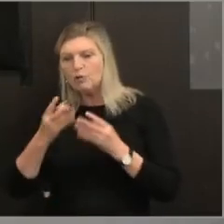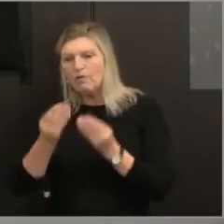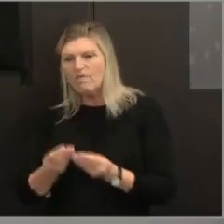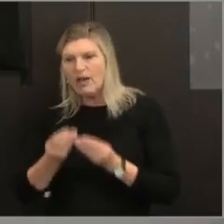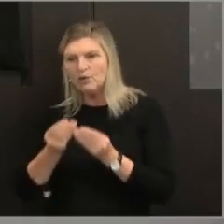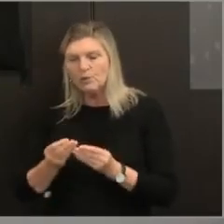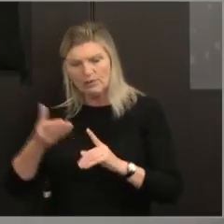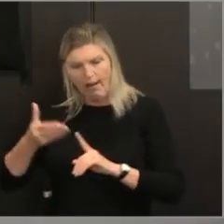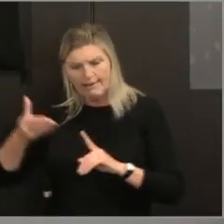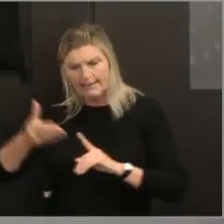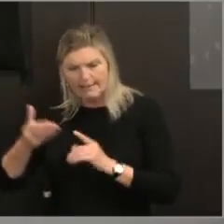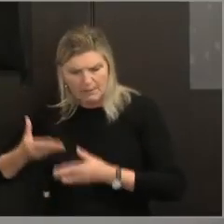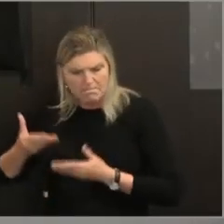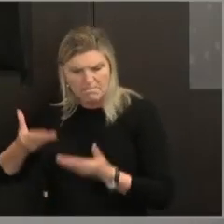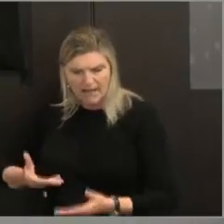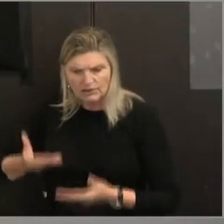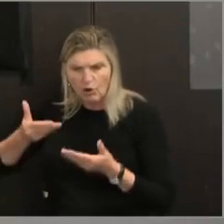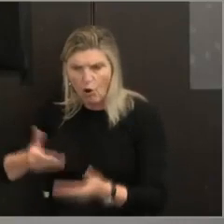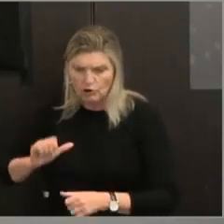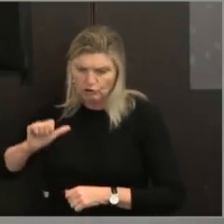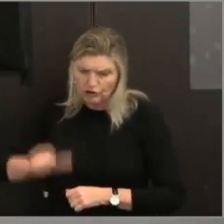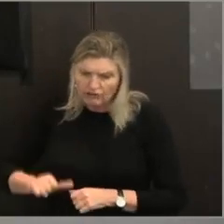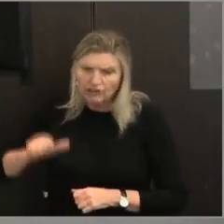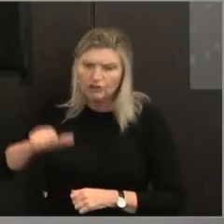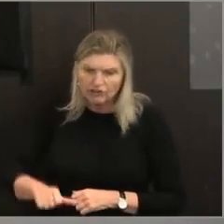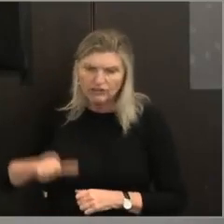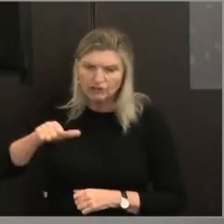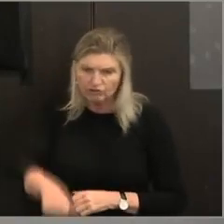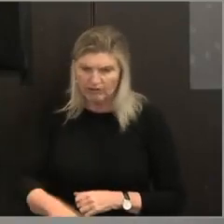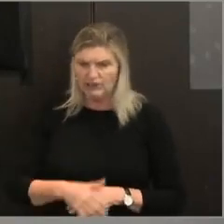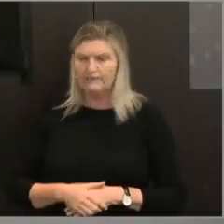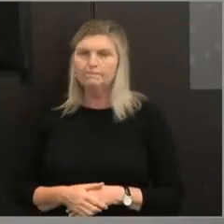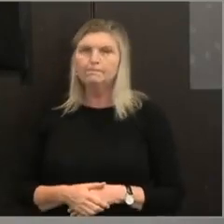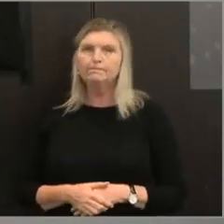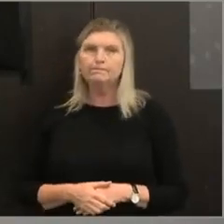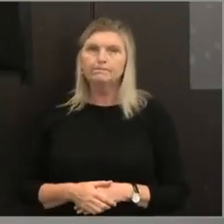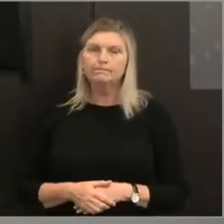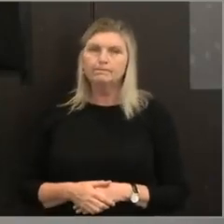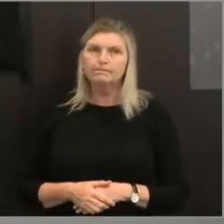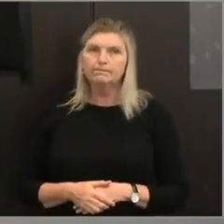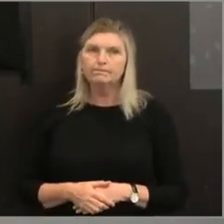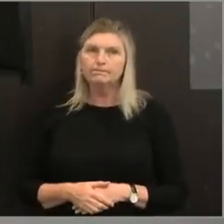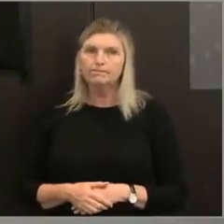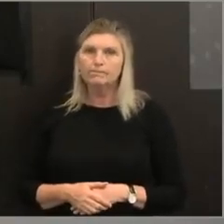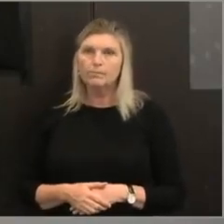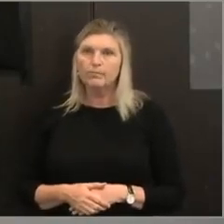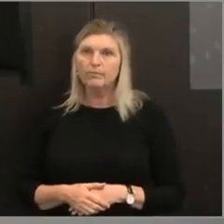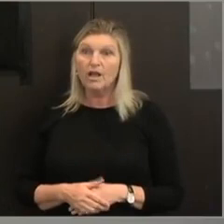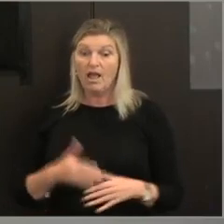and identity from one generation to the next. In dealing with Aboriginal